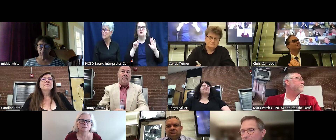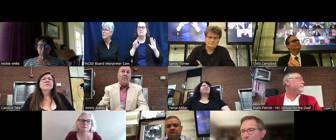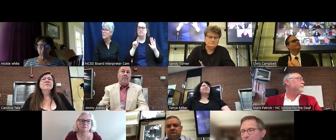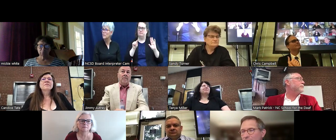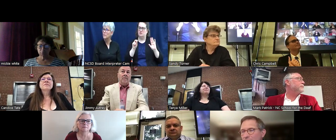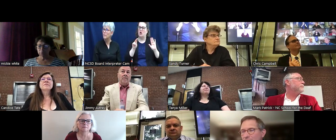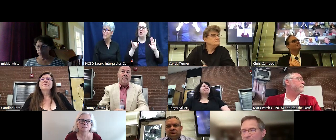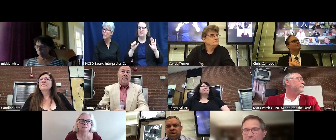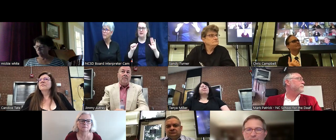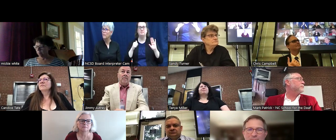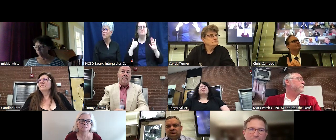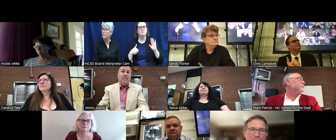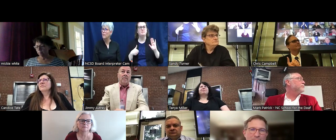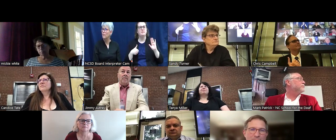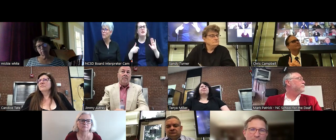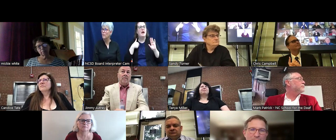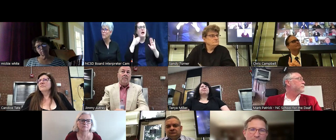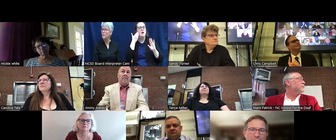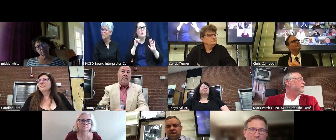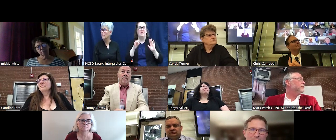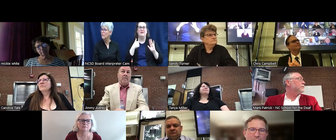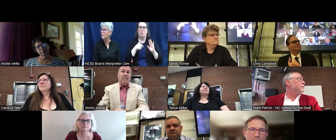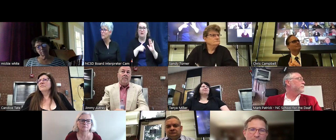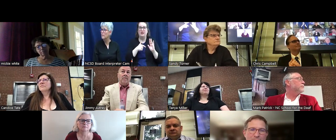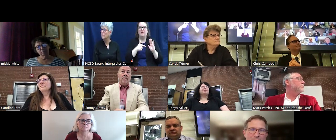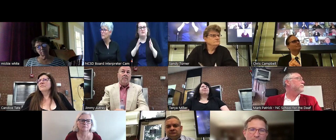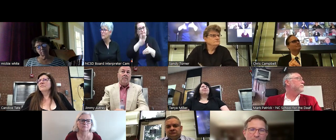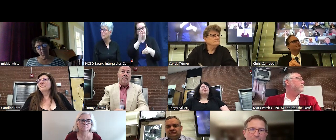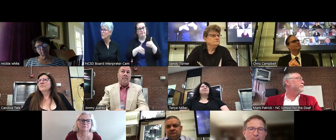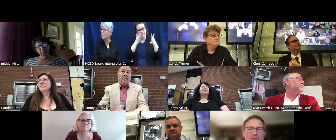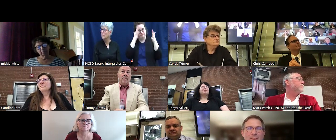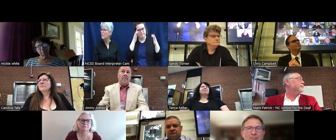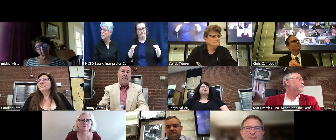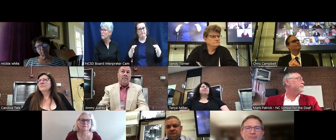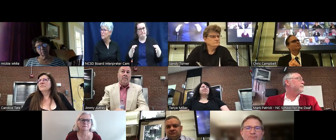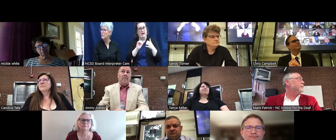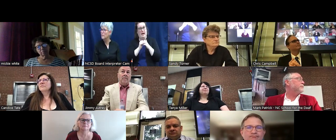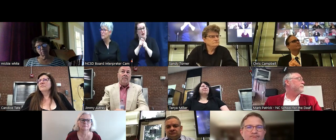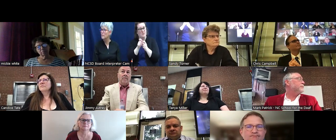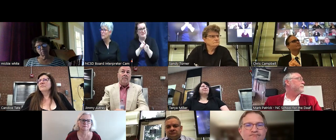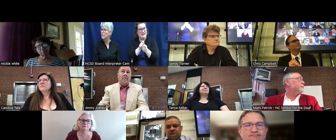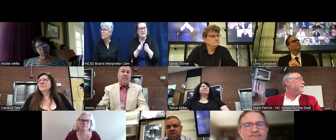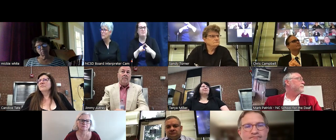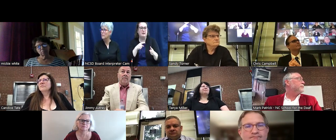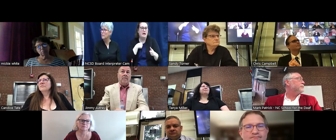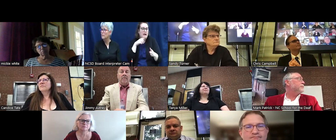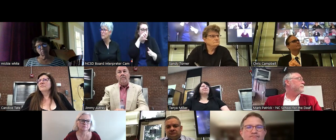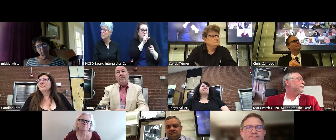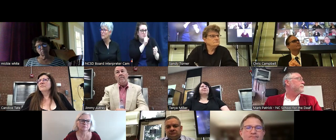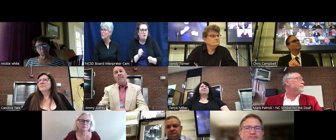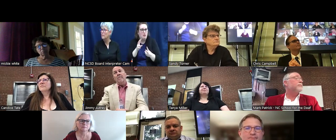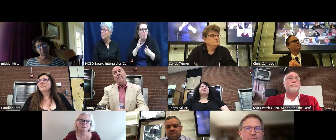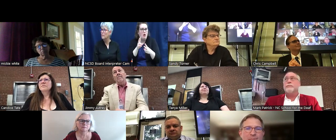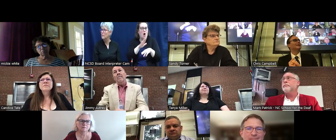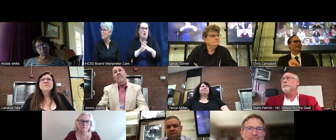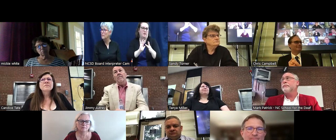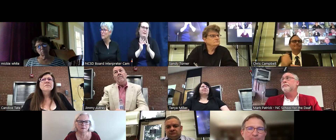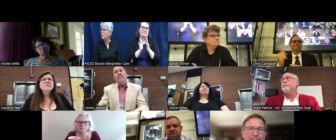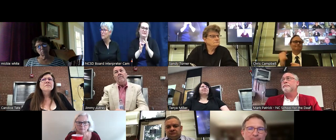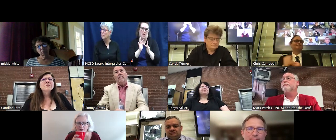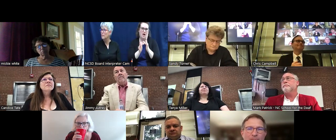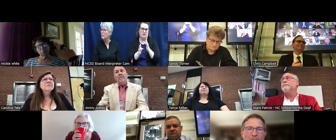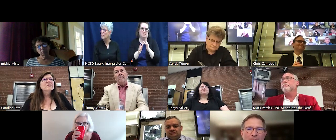we've gotten to the finish line of that, but I would assume that we could upload those under the Board of Trustees tab on our website.